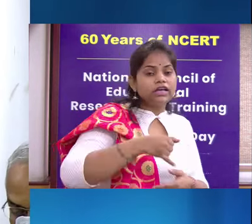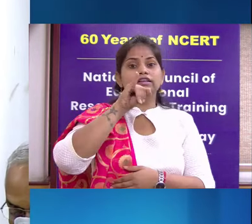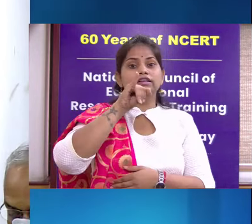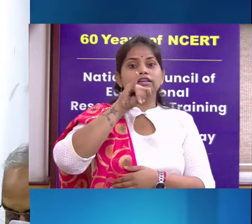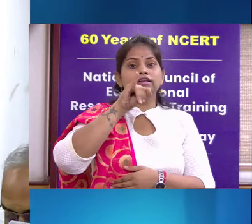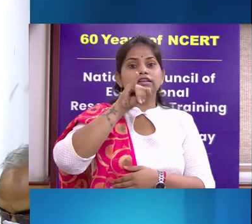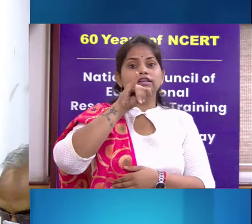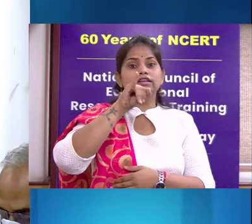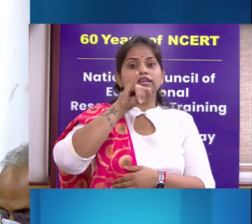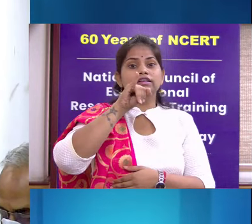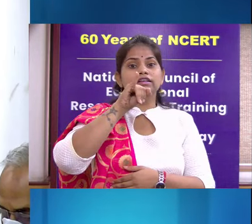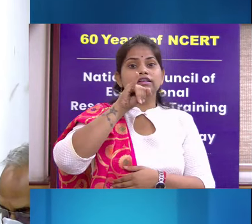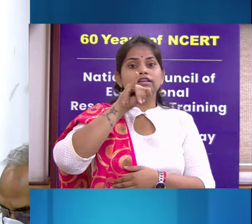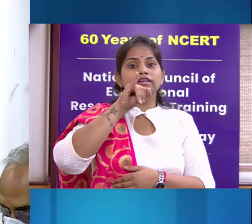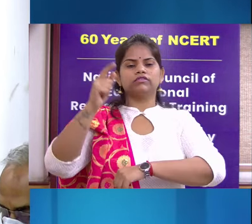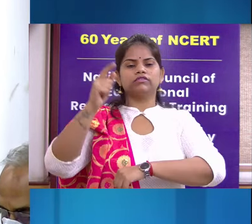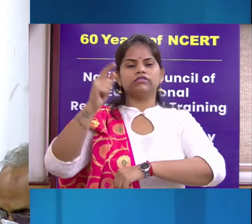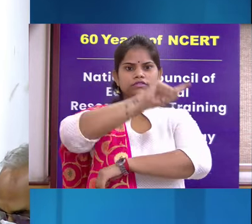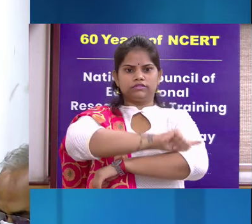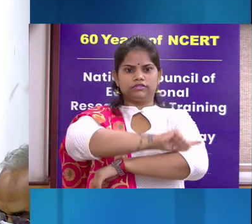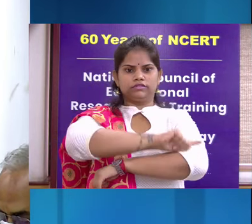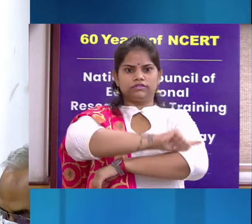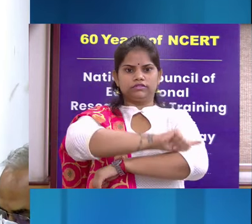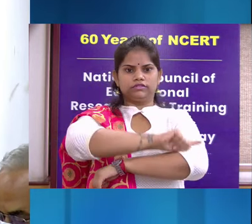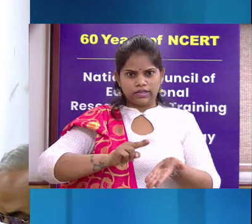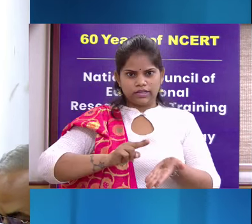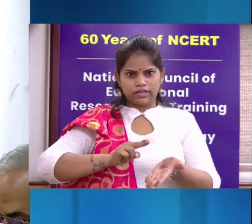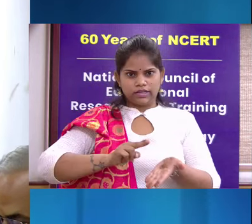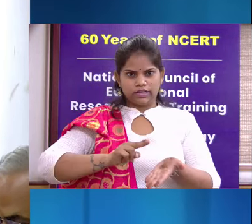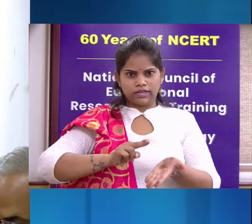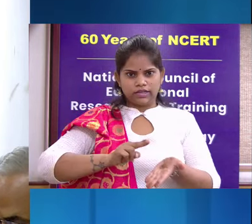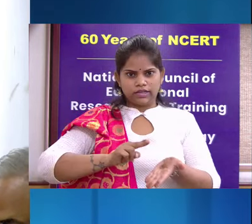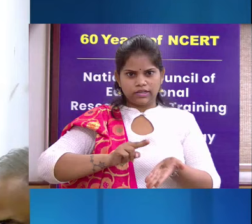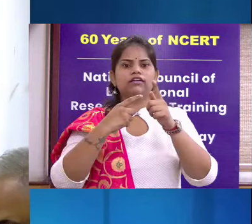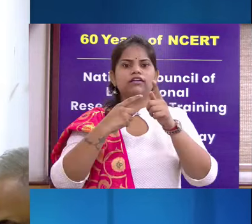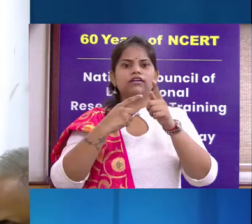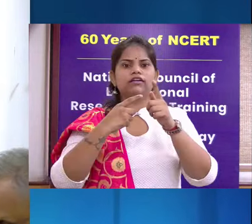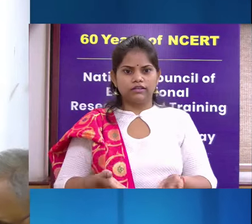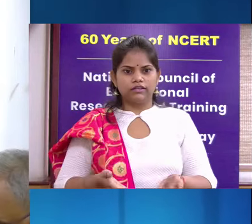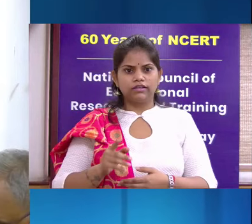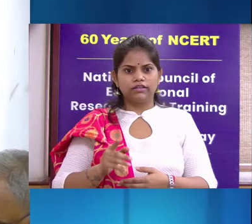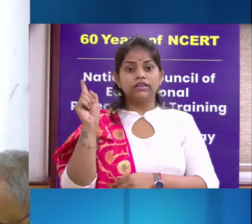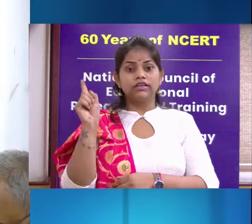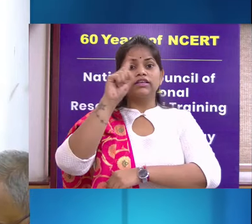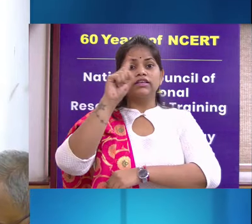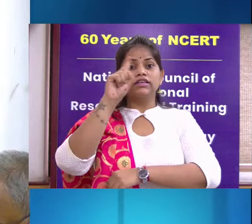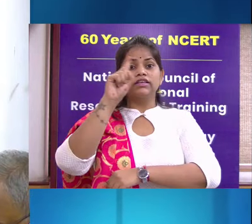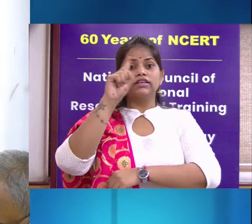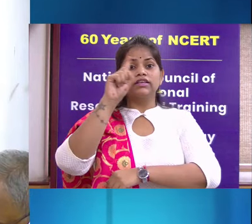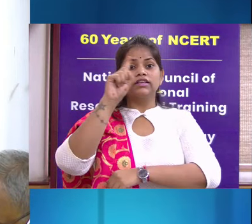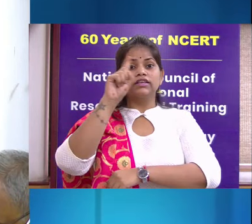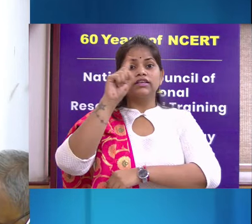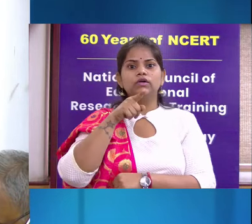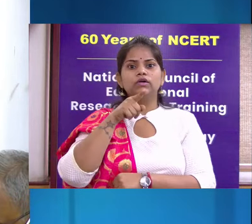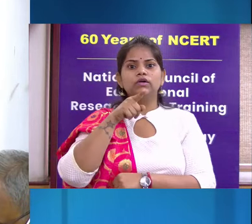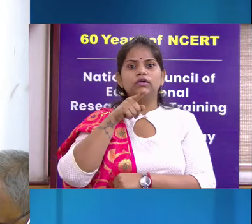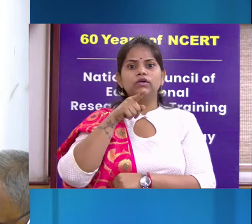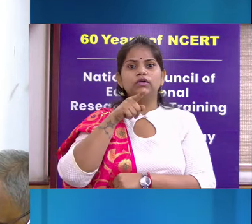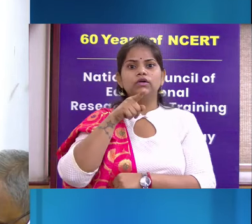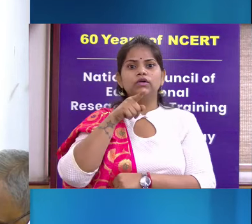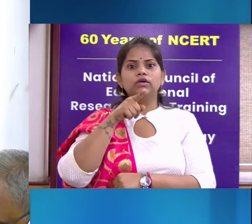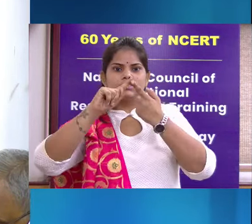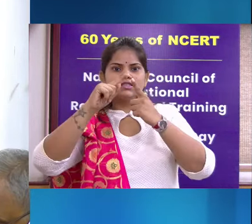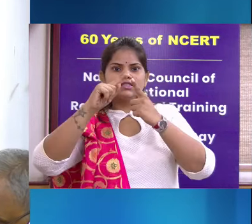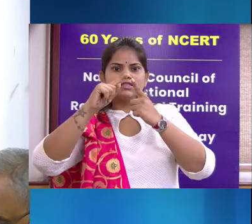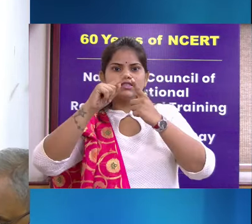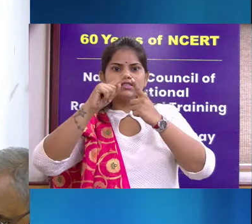61st Foundation Day celebrations of NCERT. It was established on 1st September 1961 by